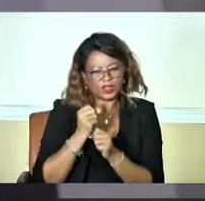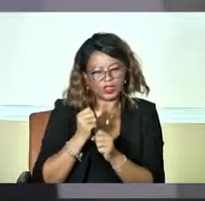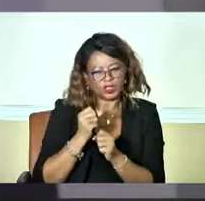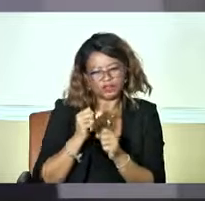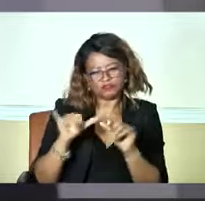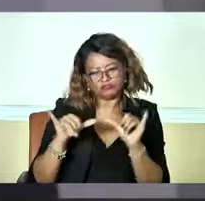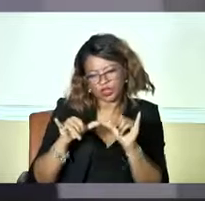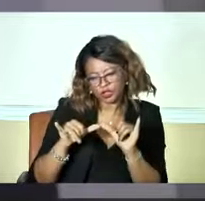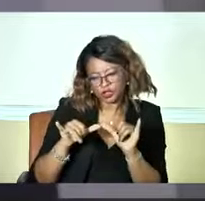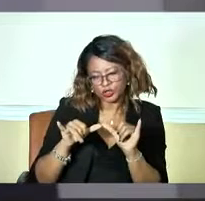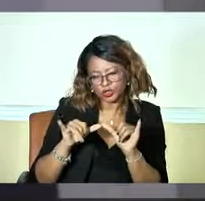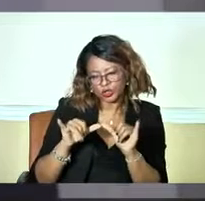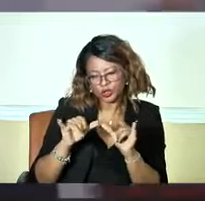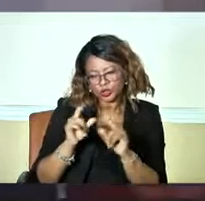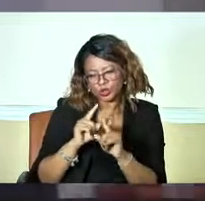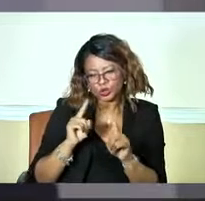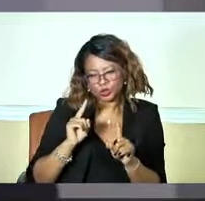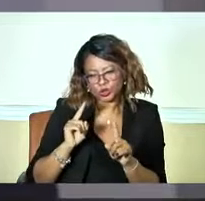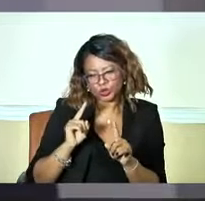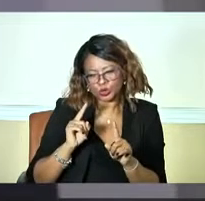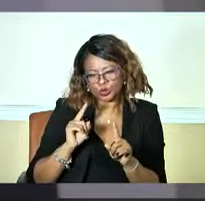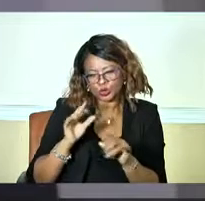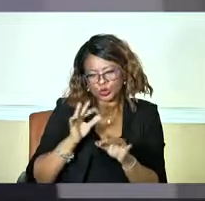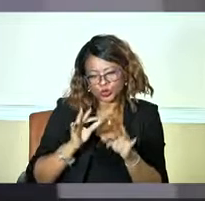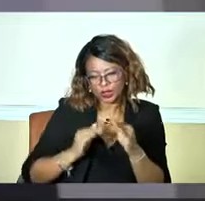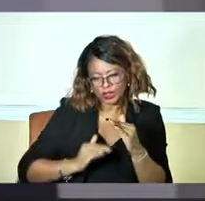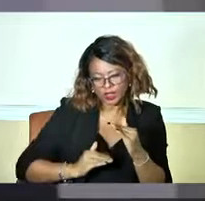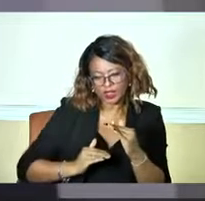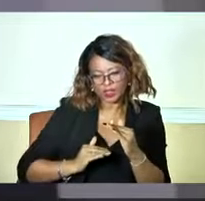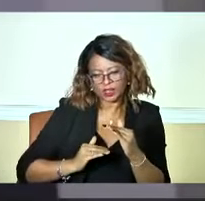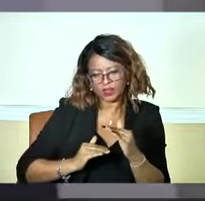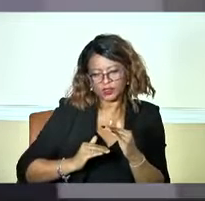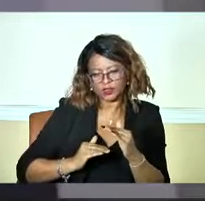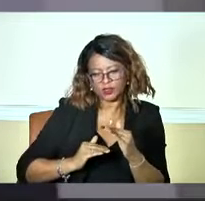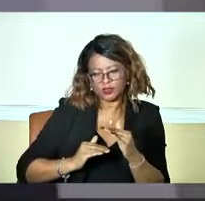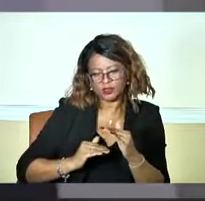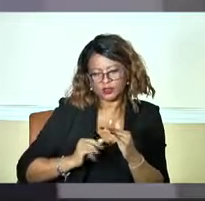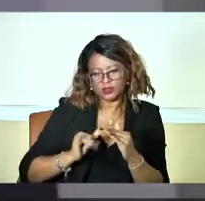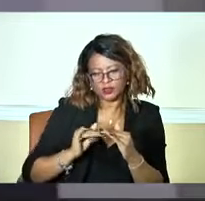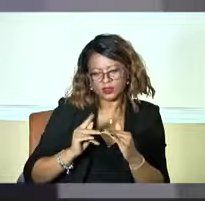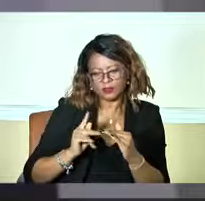to curb the spike in cases we are seeing on Grand Bahama?